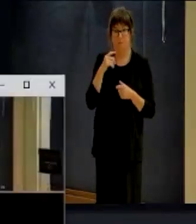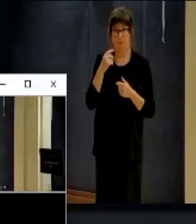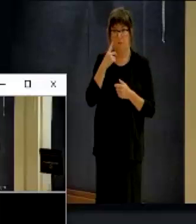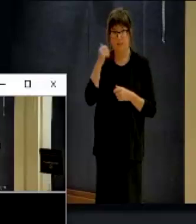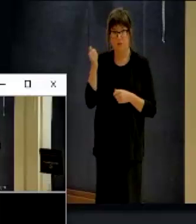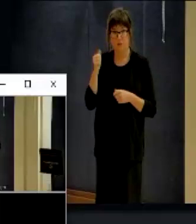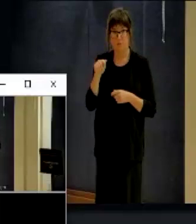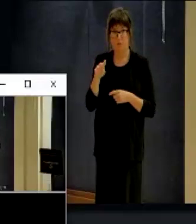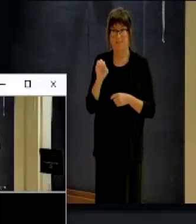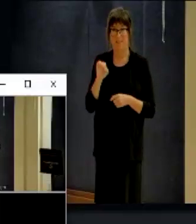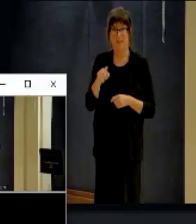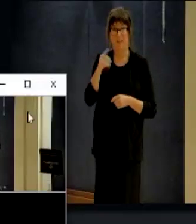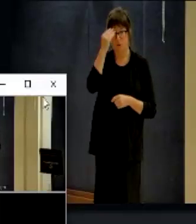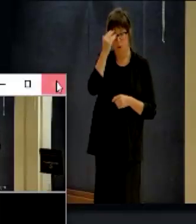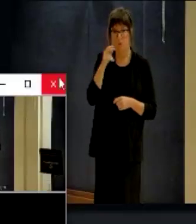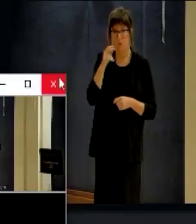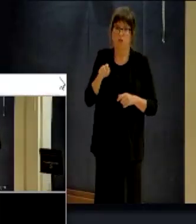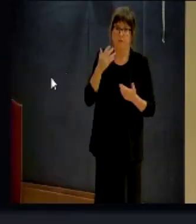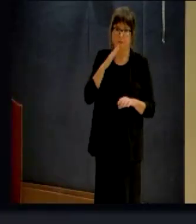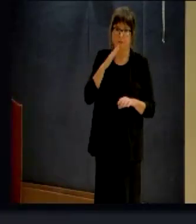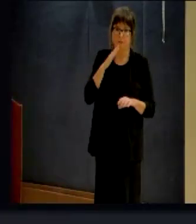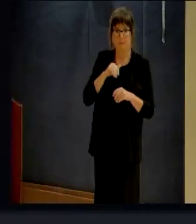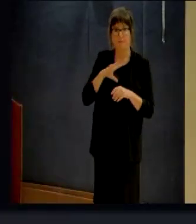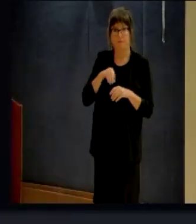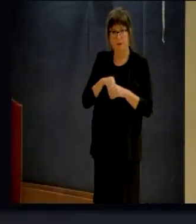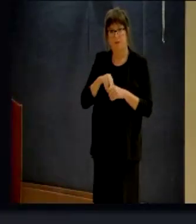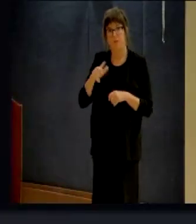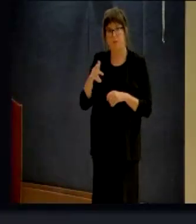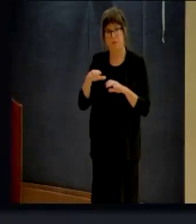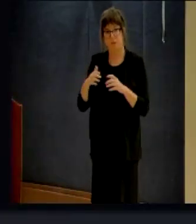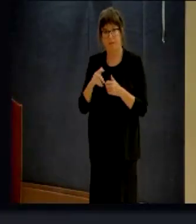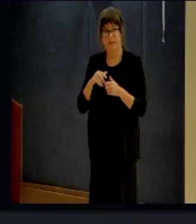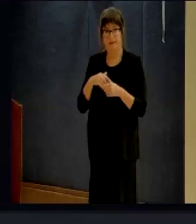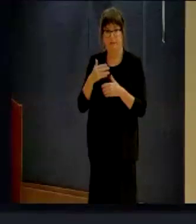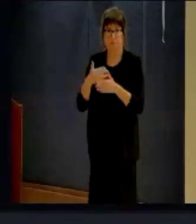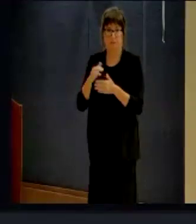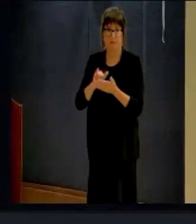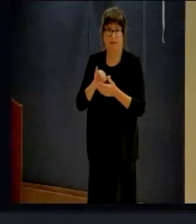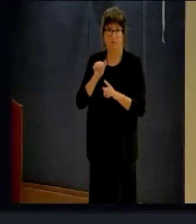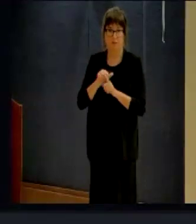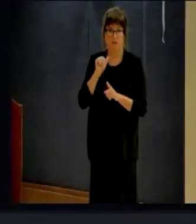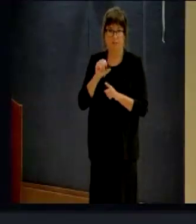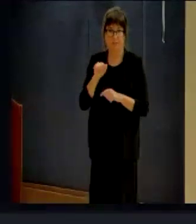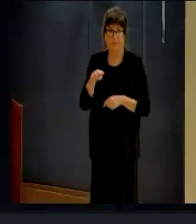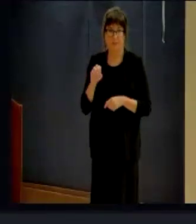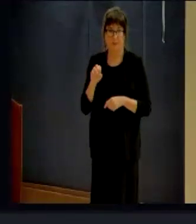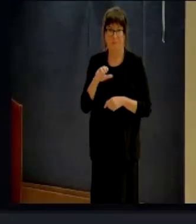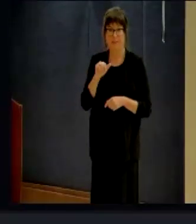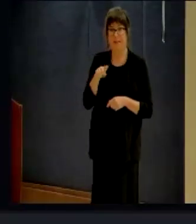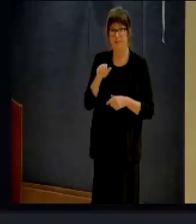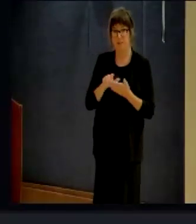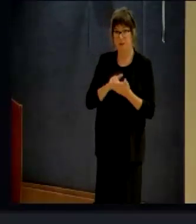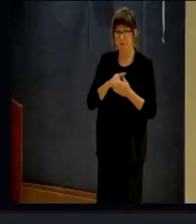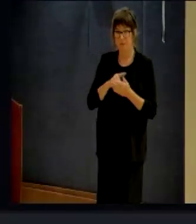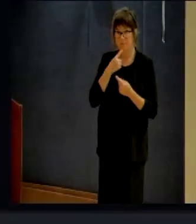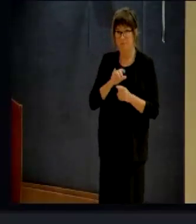known that their conduct assisted a third party in carrying out the fraudulent scheme. Currently, case law dictates that plaintiffs must demonstrate